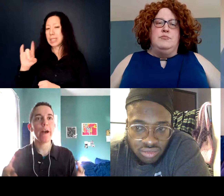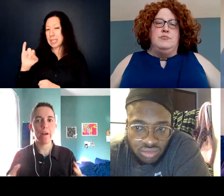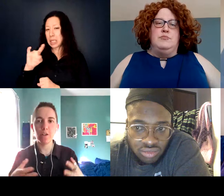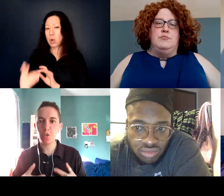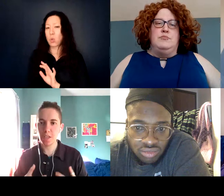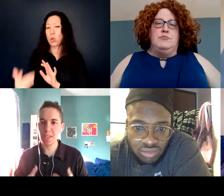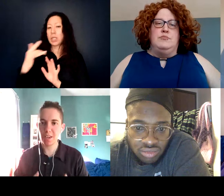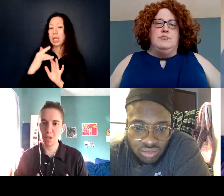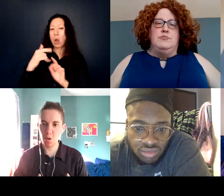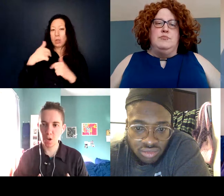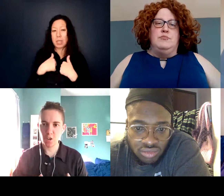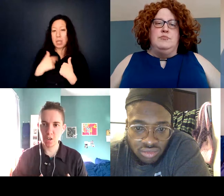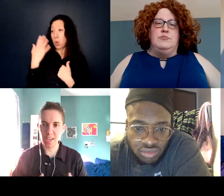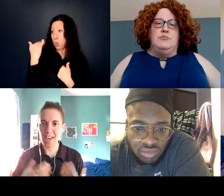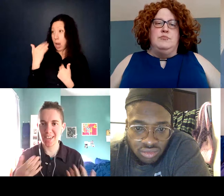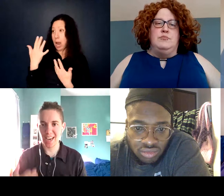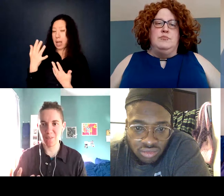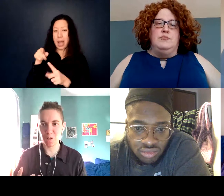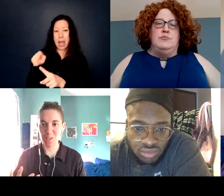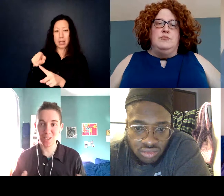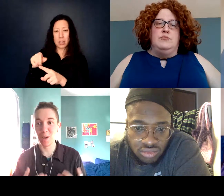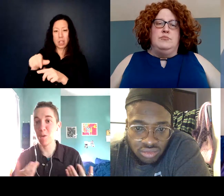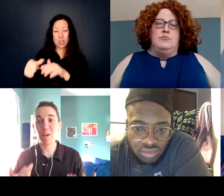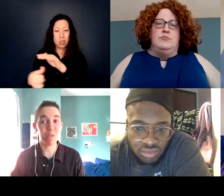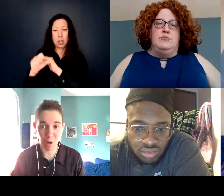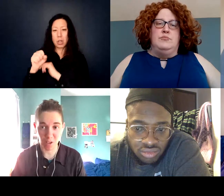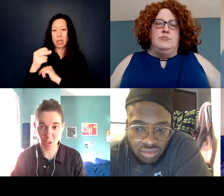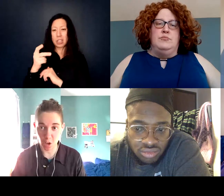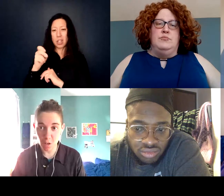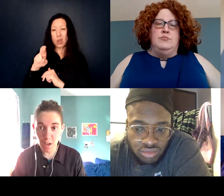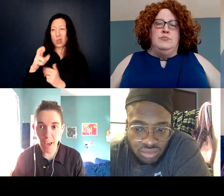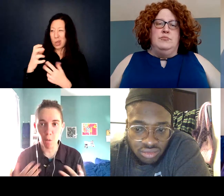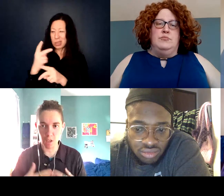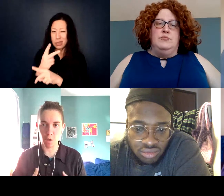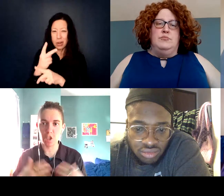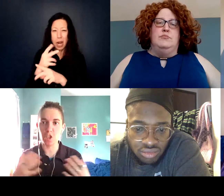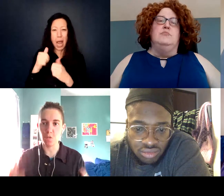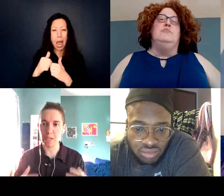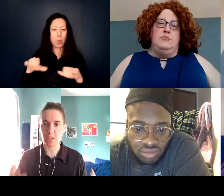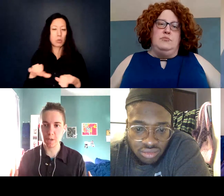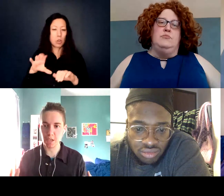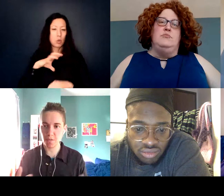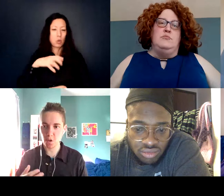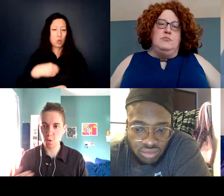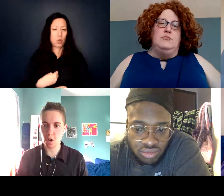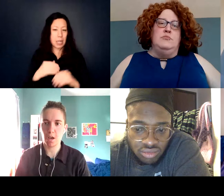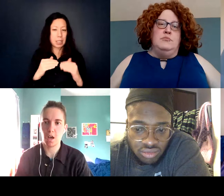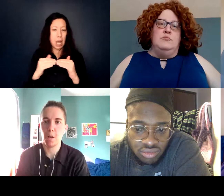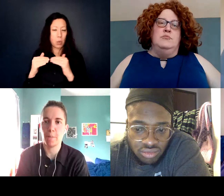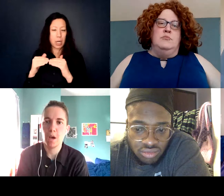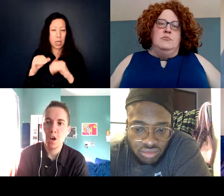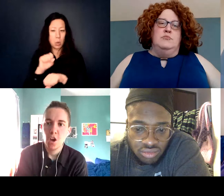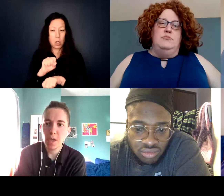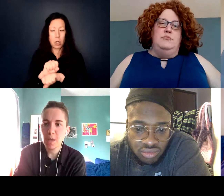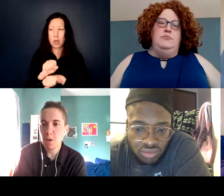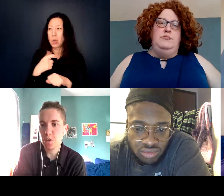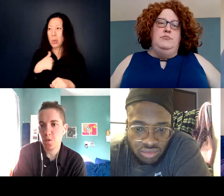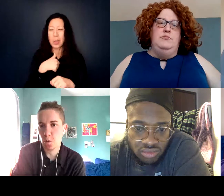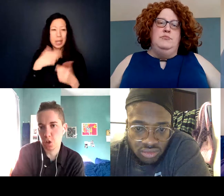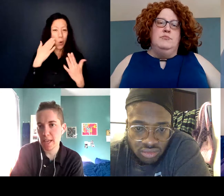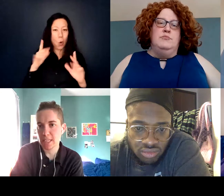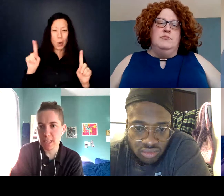to figure out how to do trans equity work internally and kind of expressed it like, we don't know where to start and want someone to do an assessment of their work.